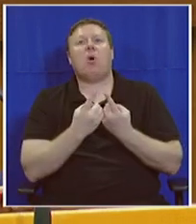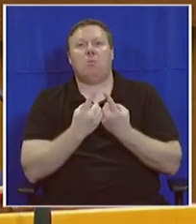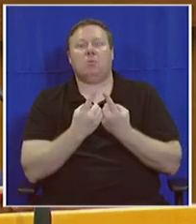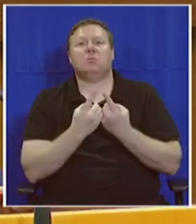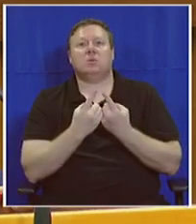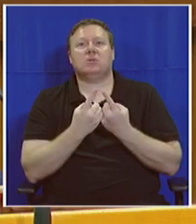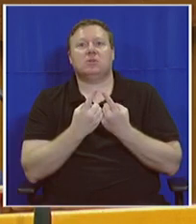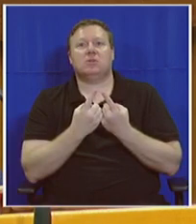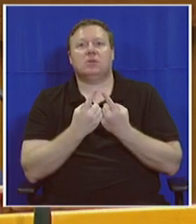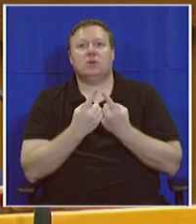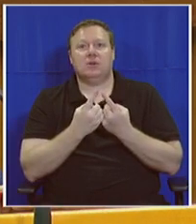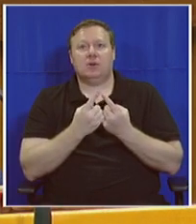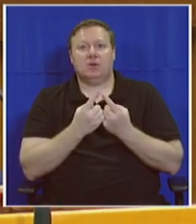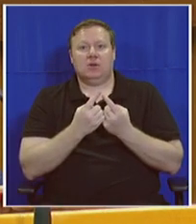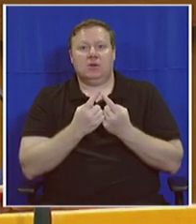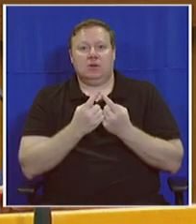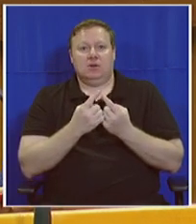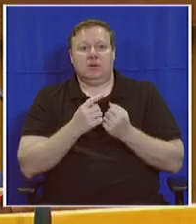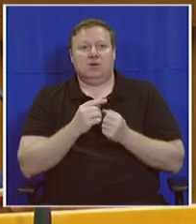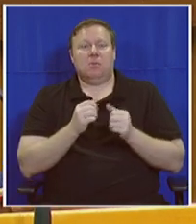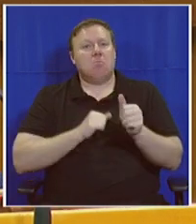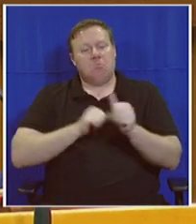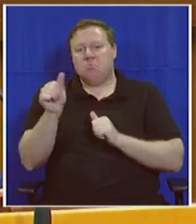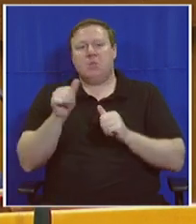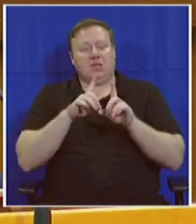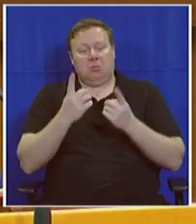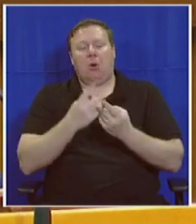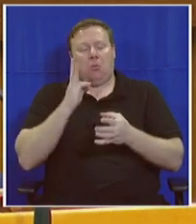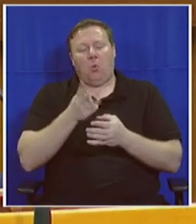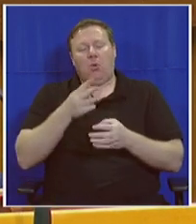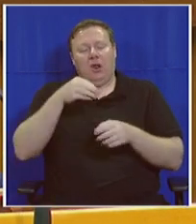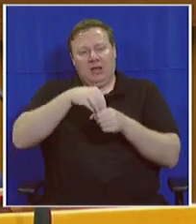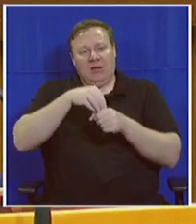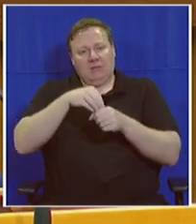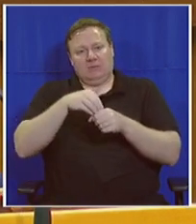be one of the model departments in the sixth administration.